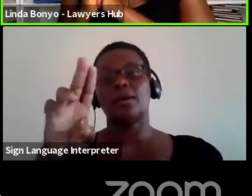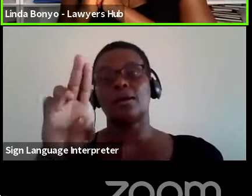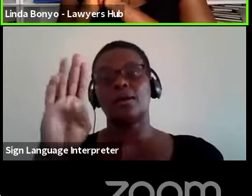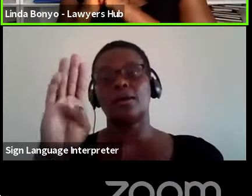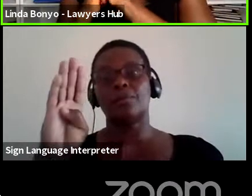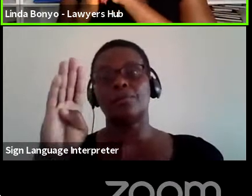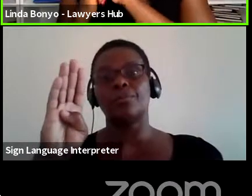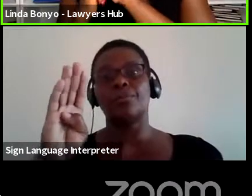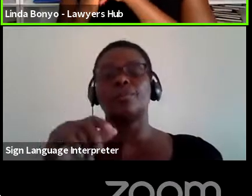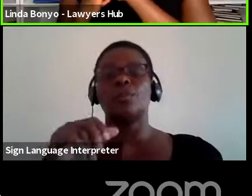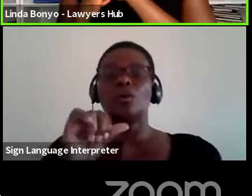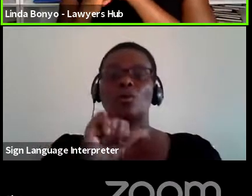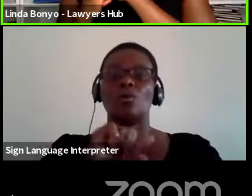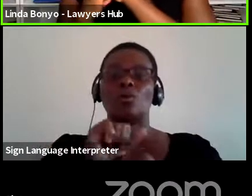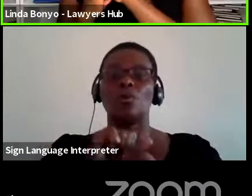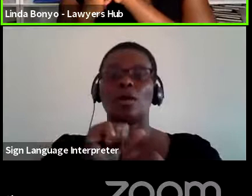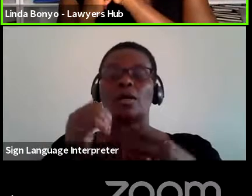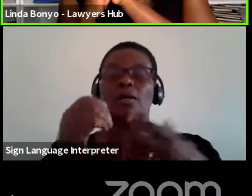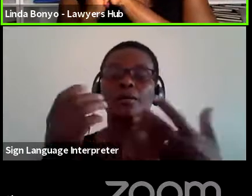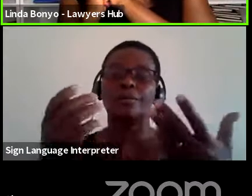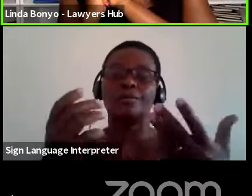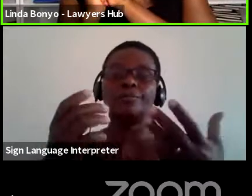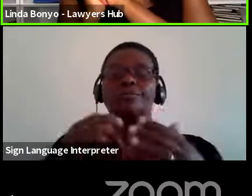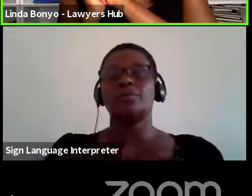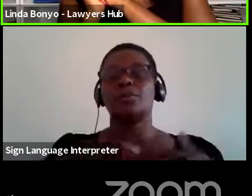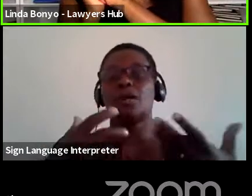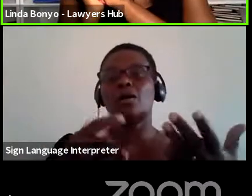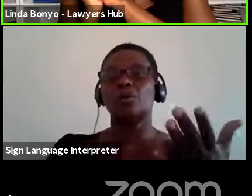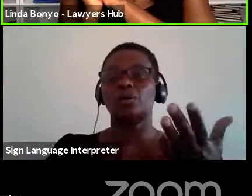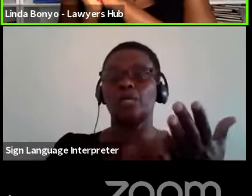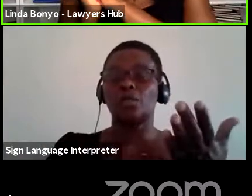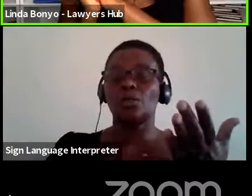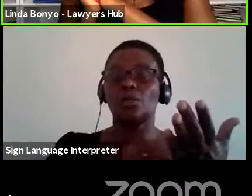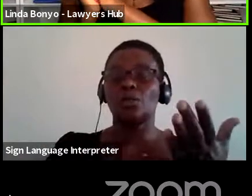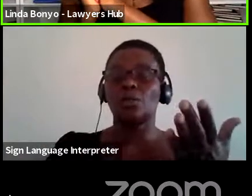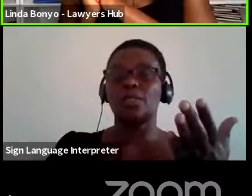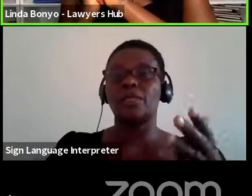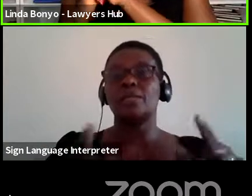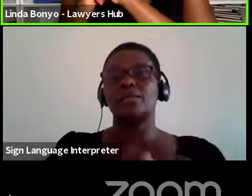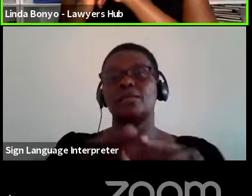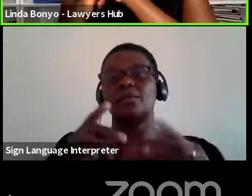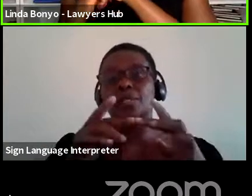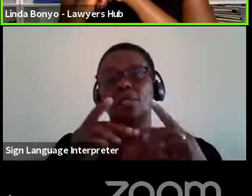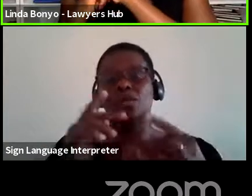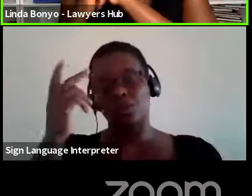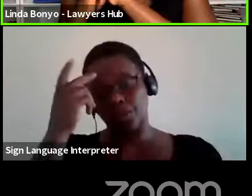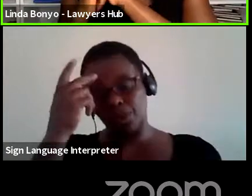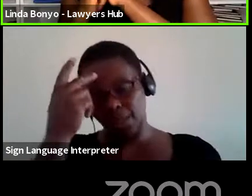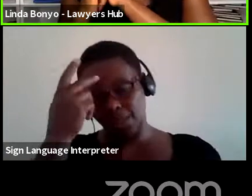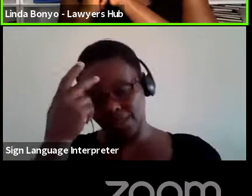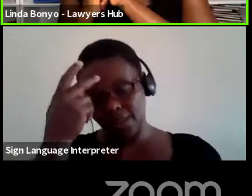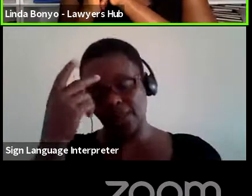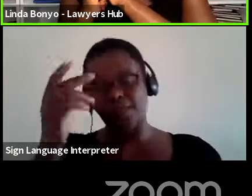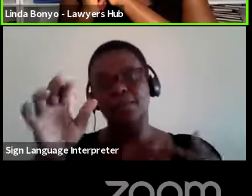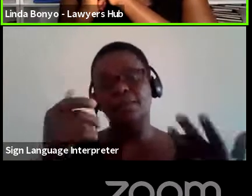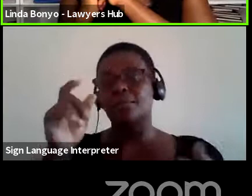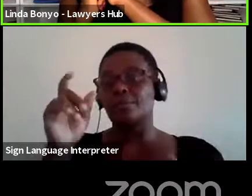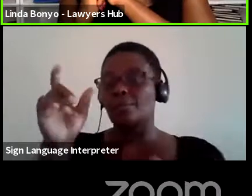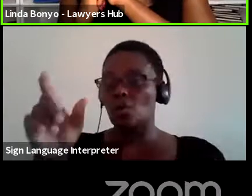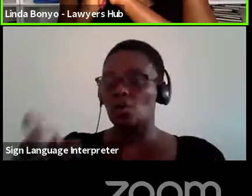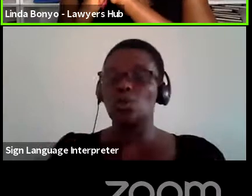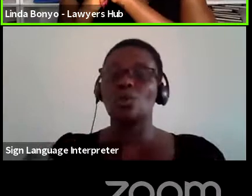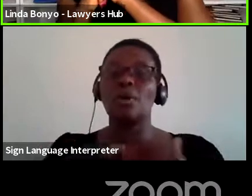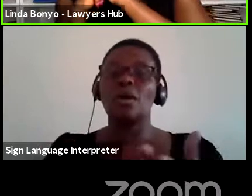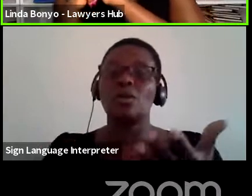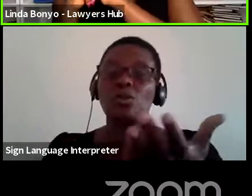intersection between law and technology. So our work is centered on digital policy with a consumer protection focus.